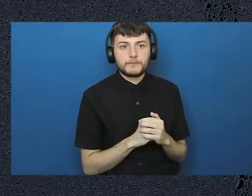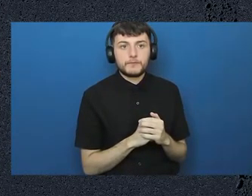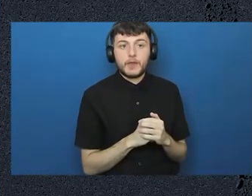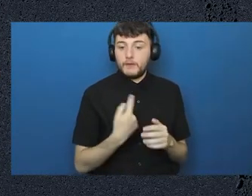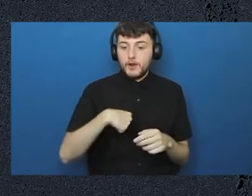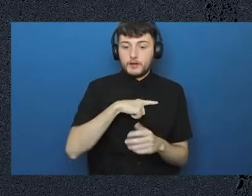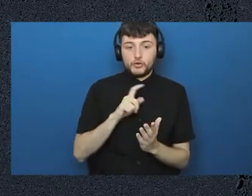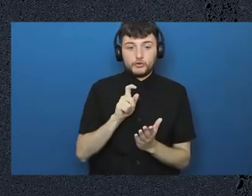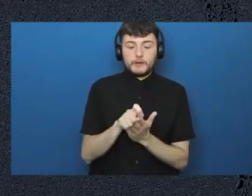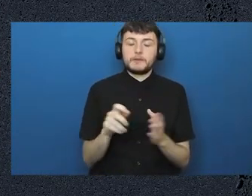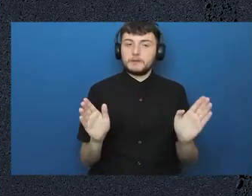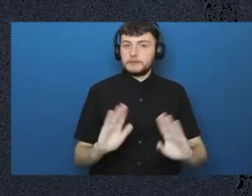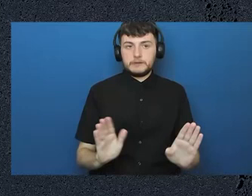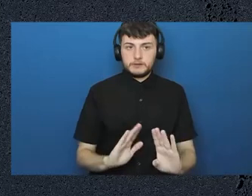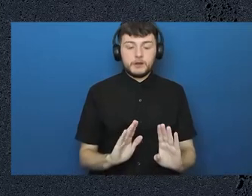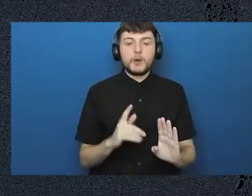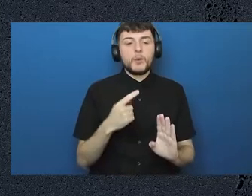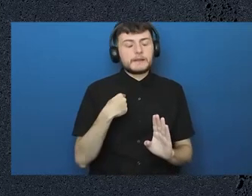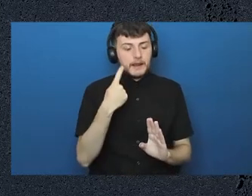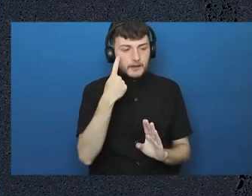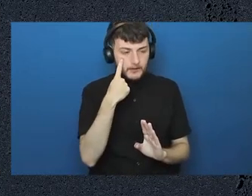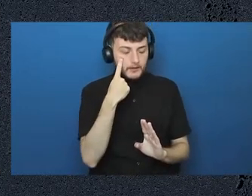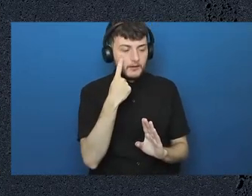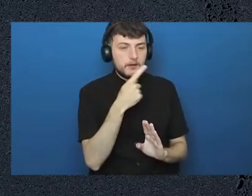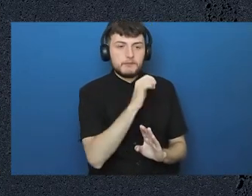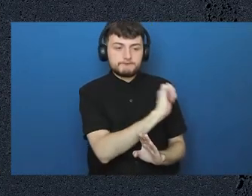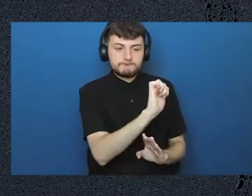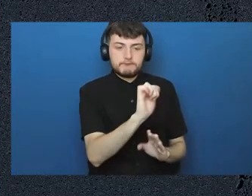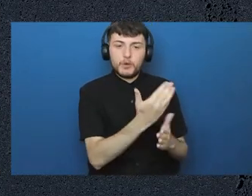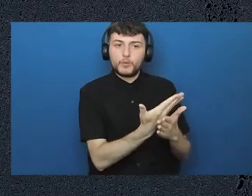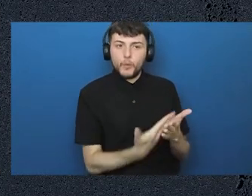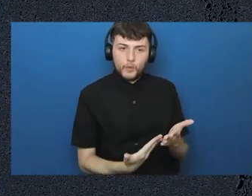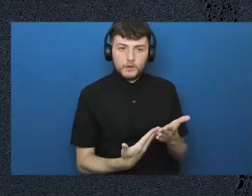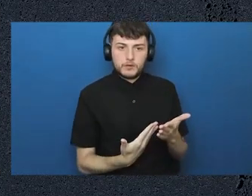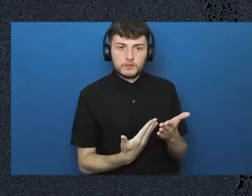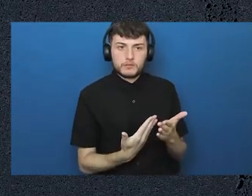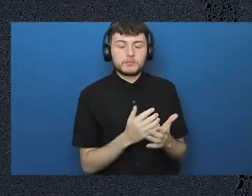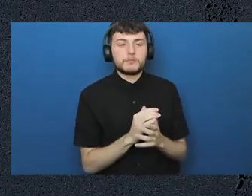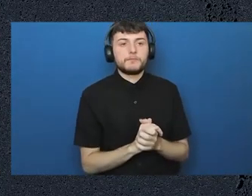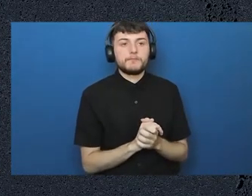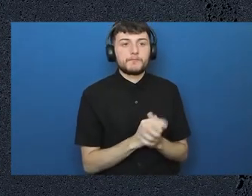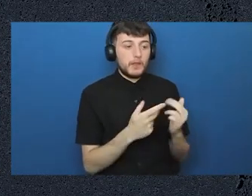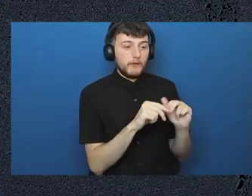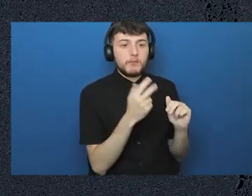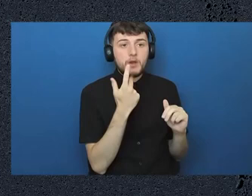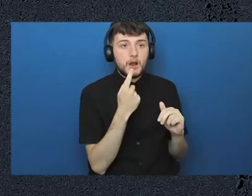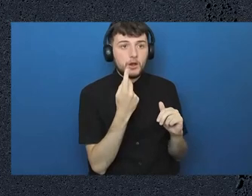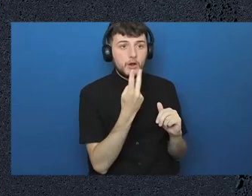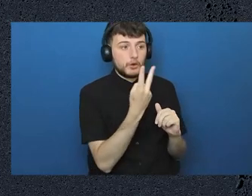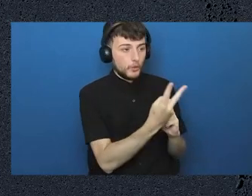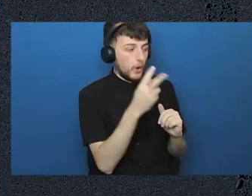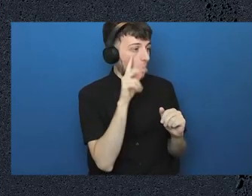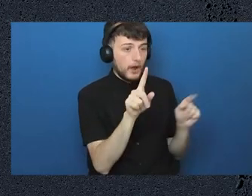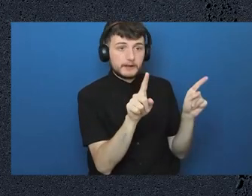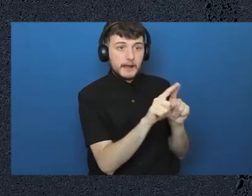We said, look at the stories. Look at this, and if you have two people who are the same, who is the more